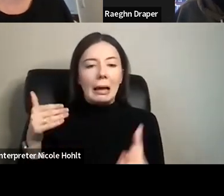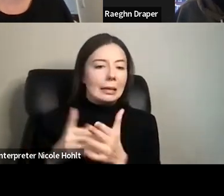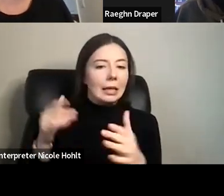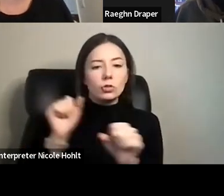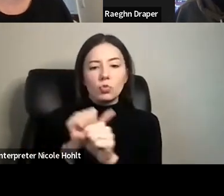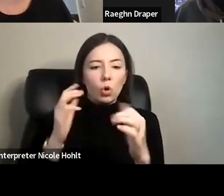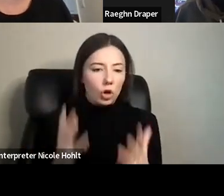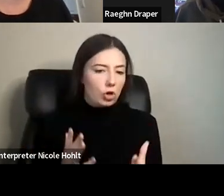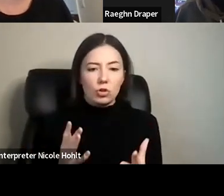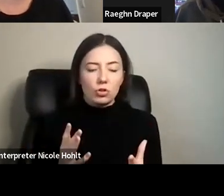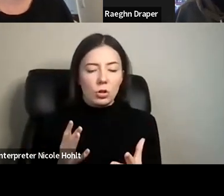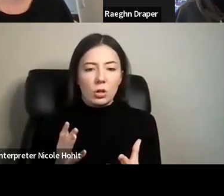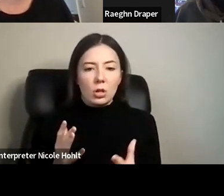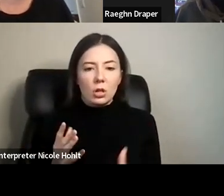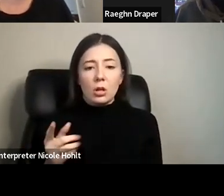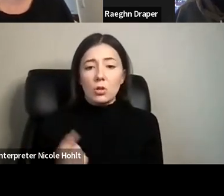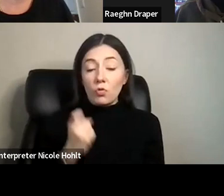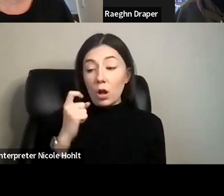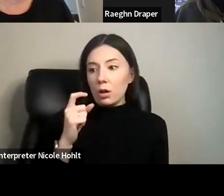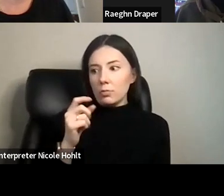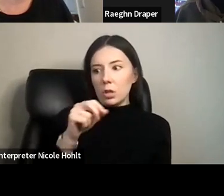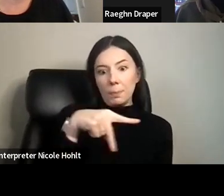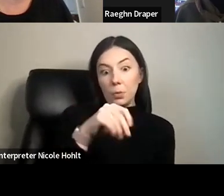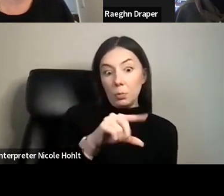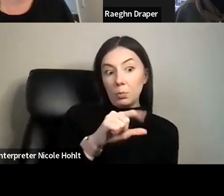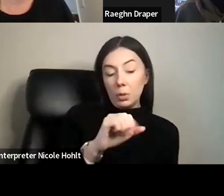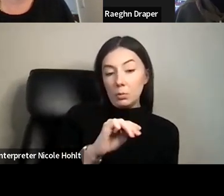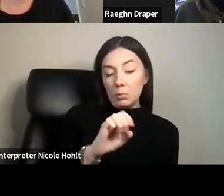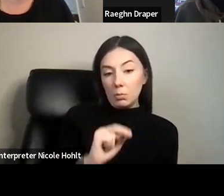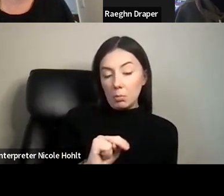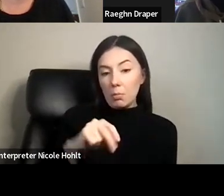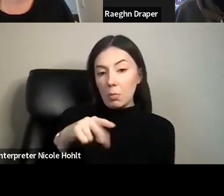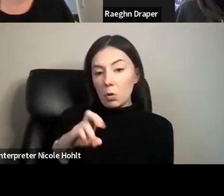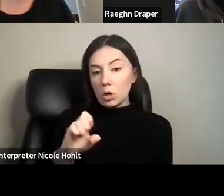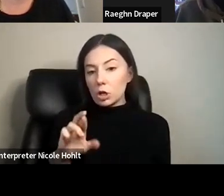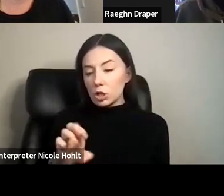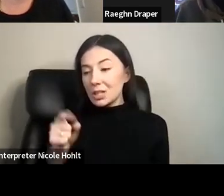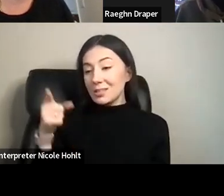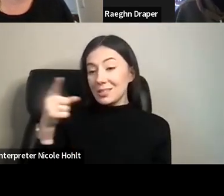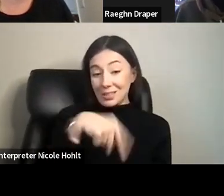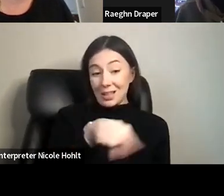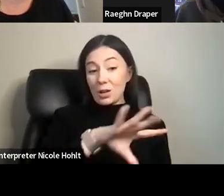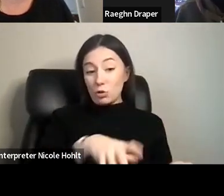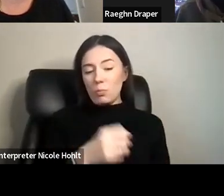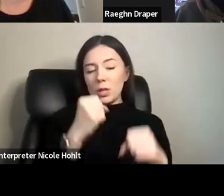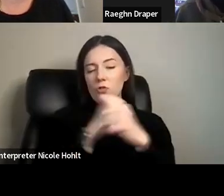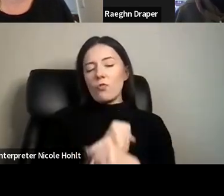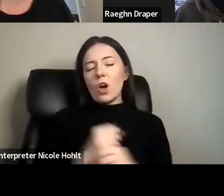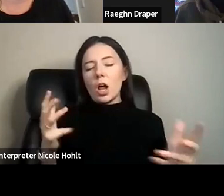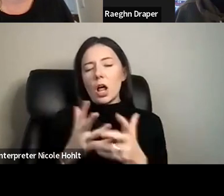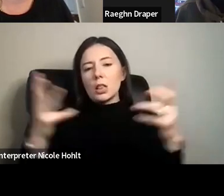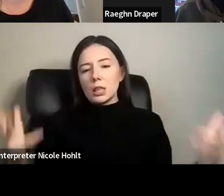And from the Pullman Porters, they fought heavily. They are the one that imposed these